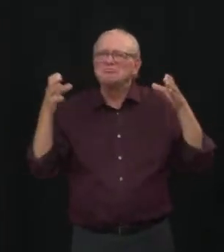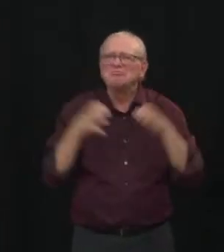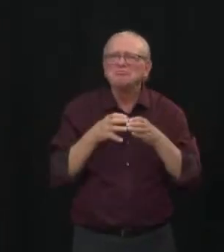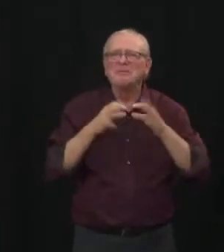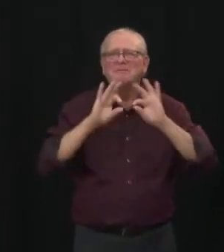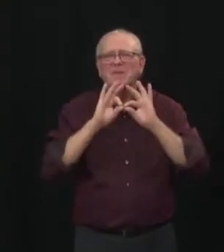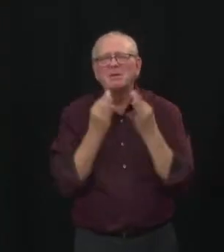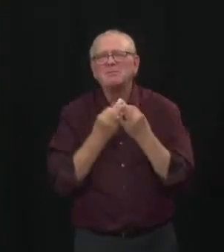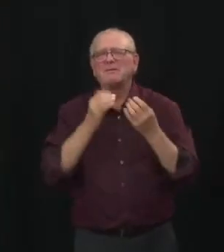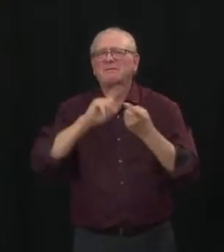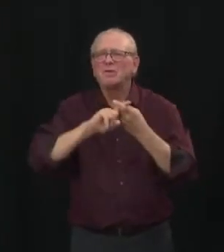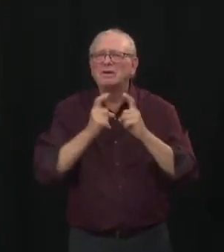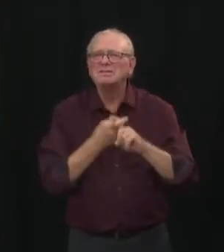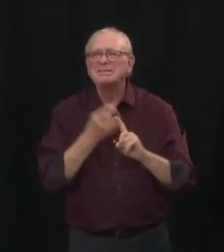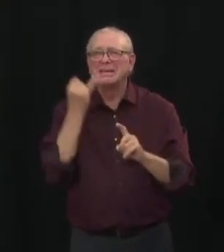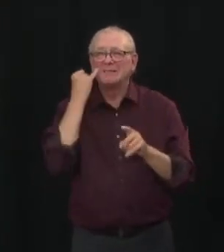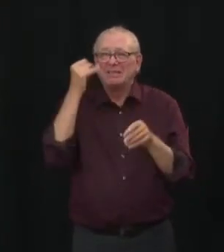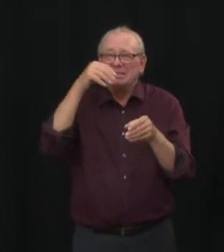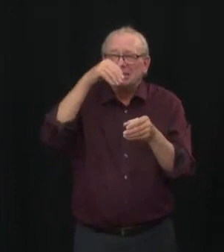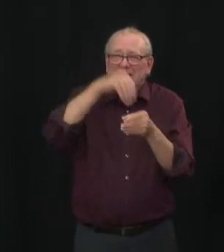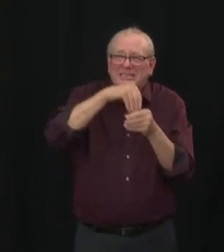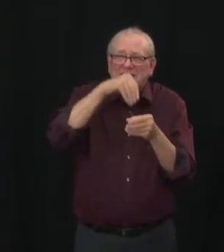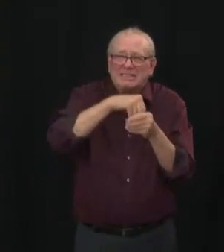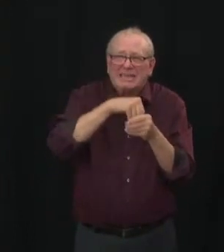indoor social gatherings provide